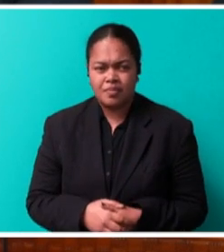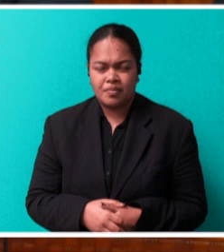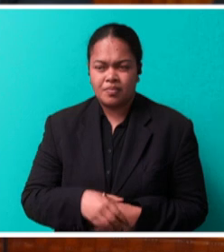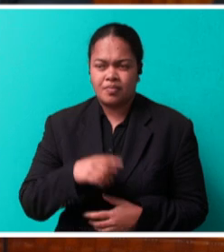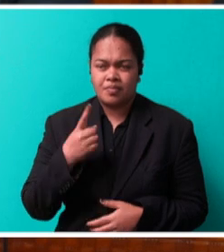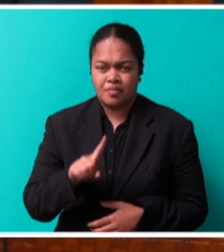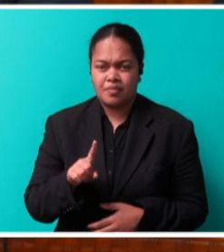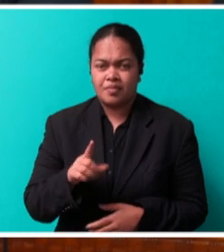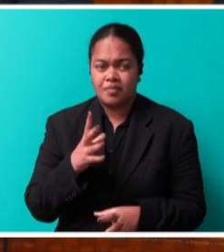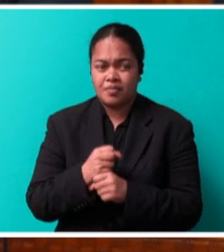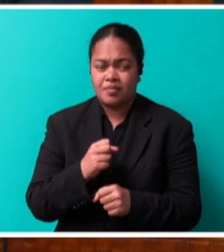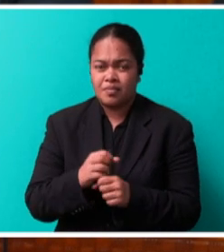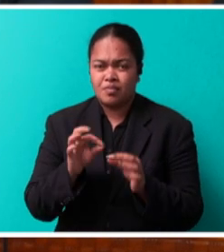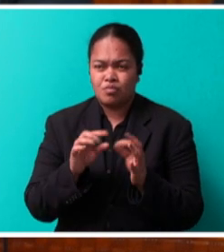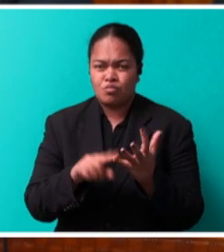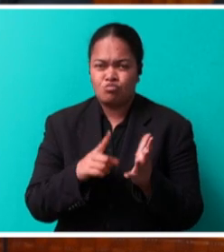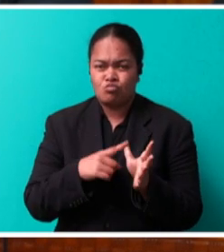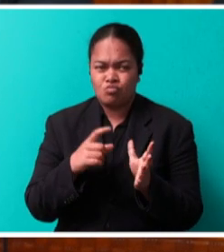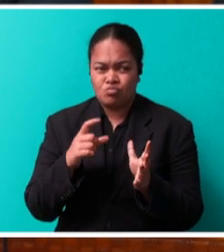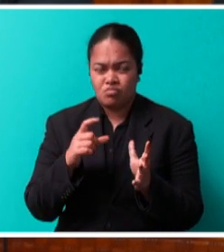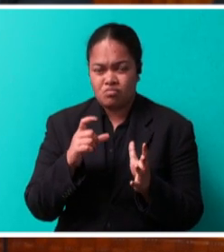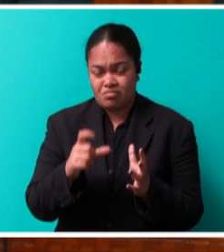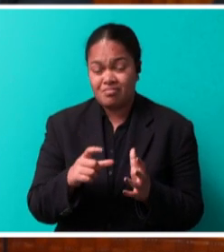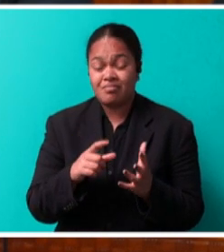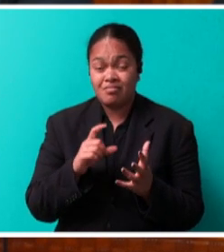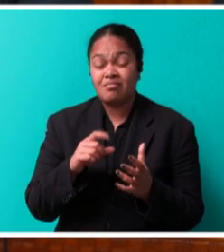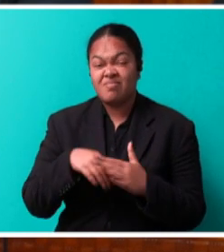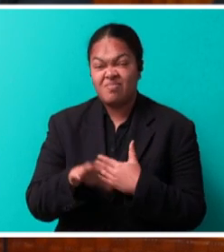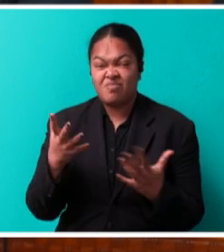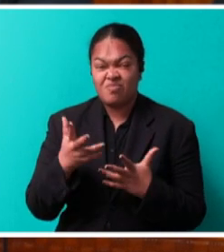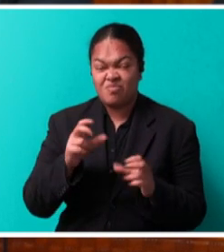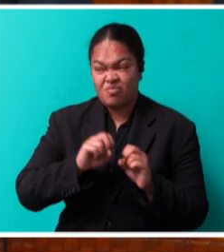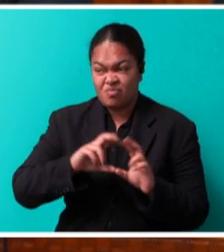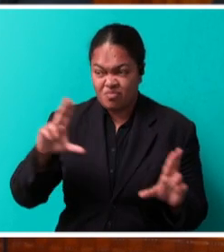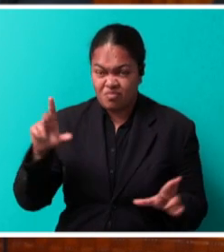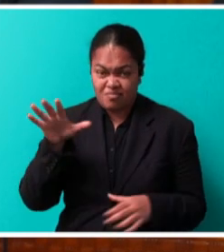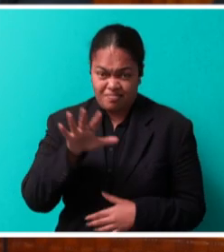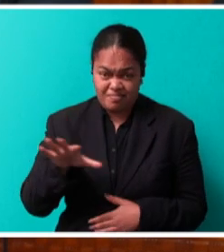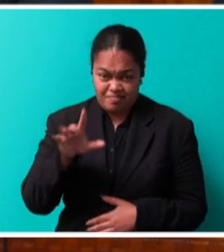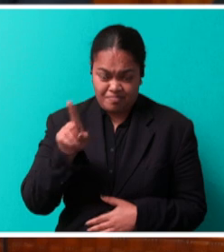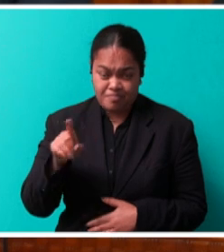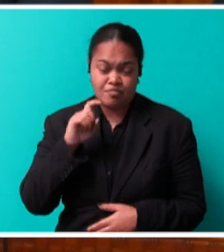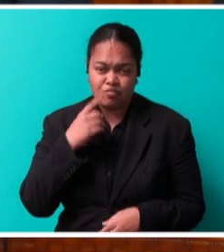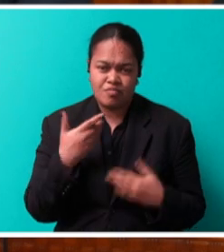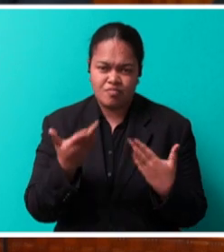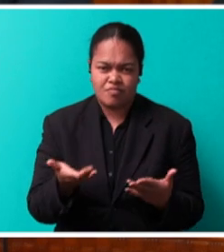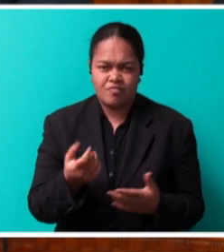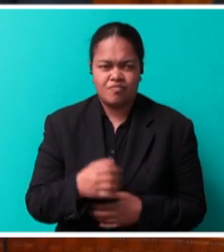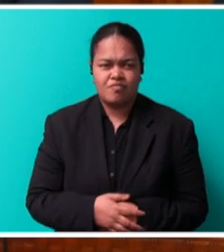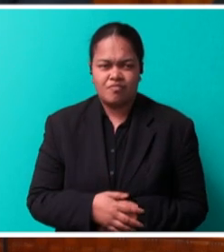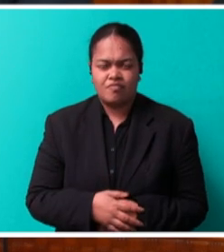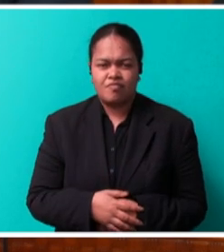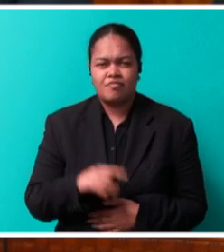of the Buca mini hydropower facility in Buca Village, the Kaunrobe. Once completed, the project will provide a reliable and consistent